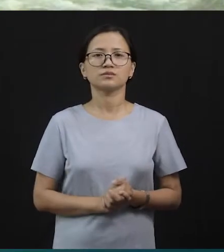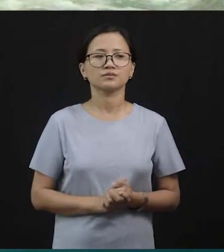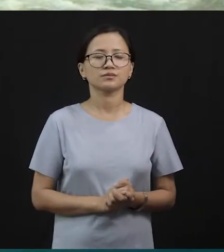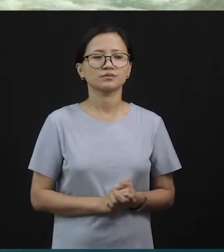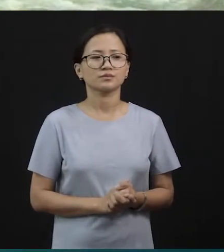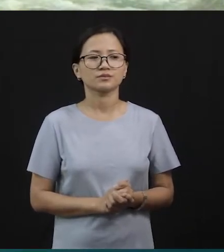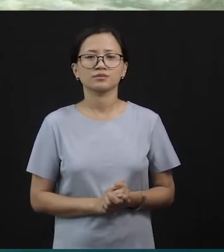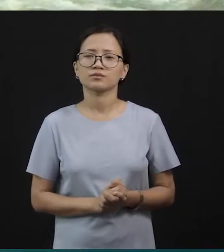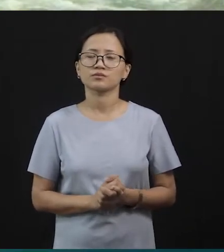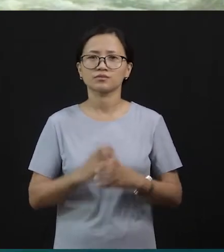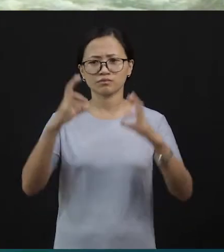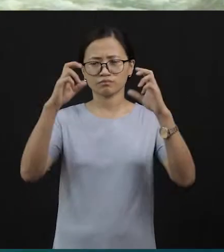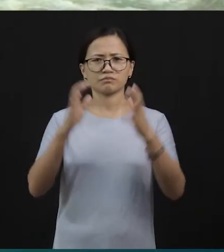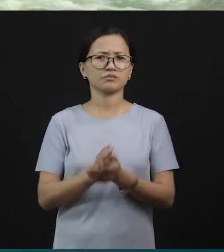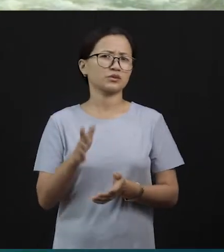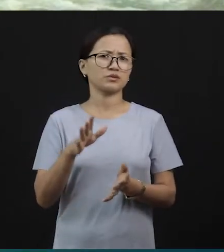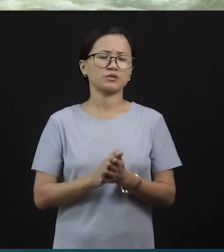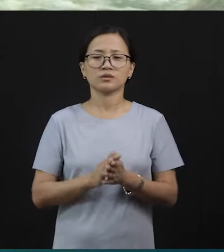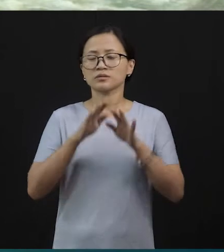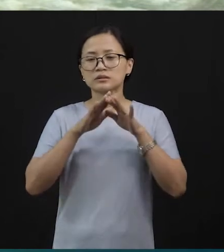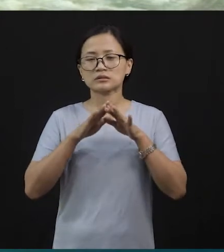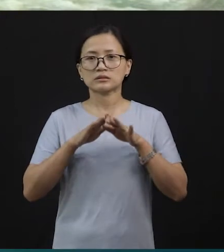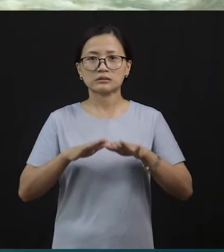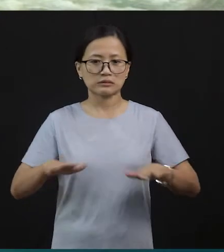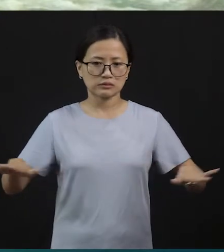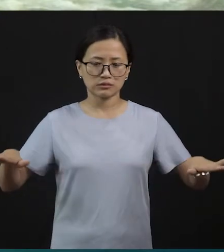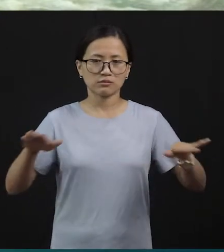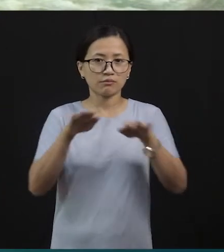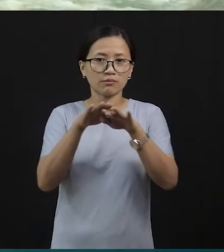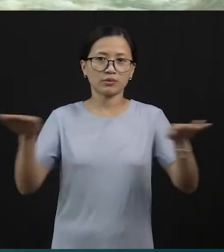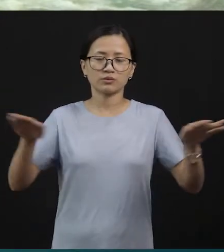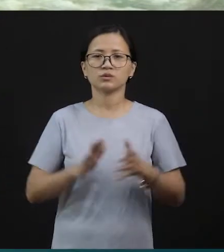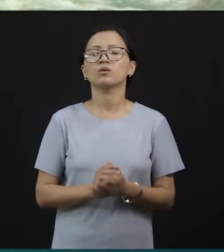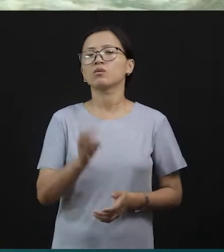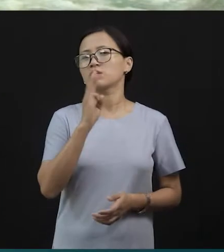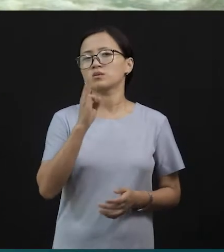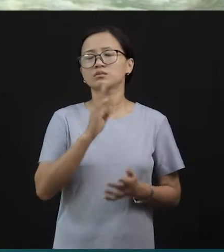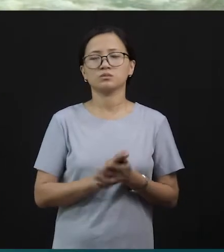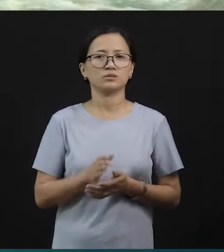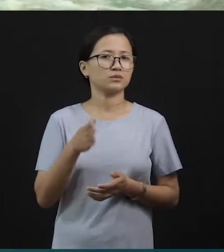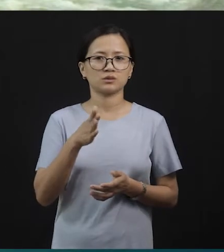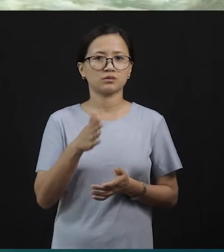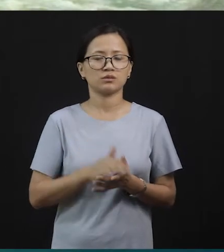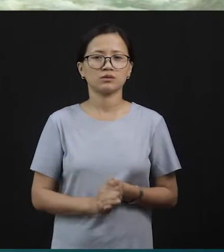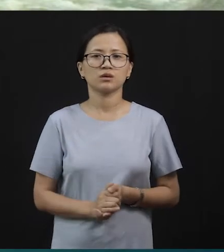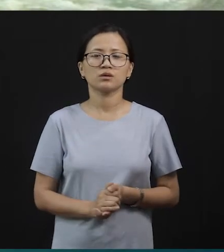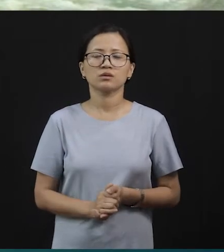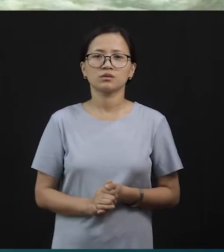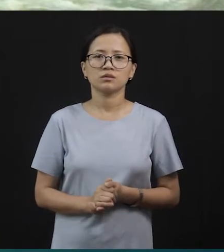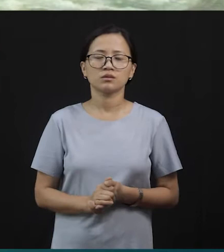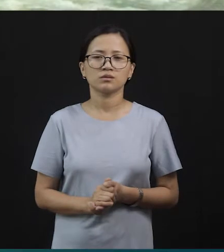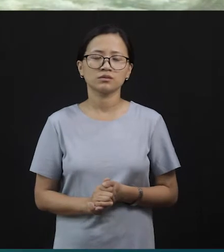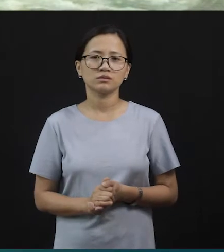pictures are not pictures of still water. You know what is a still water? Calm, not moving. That is called still, isn't